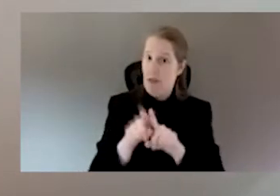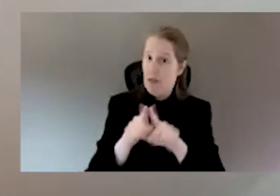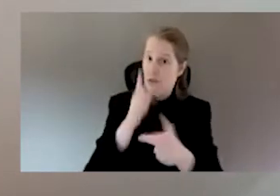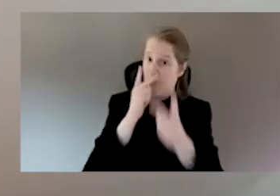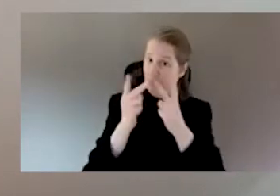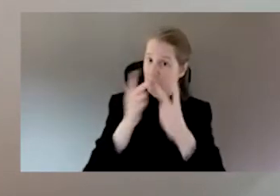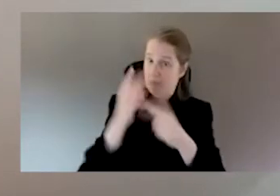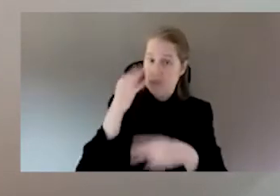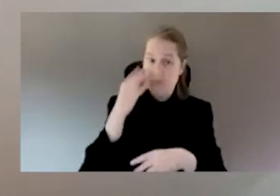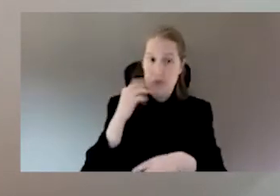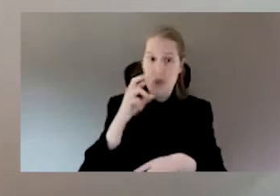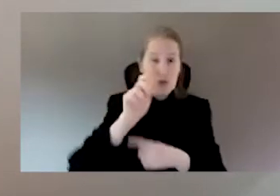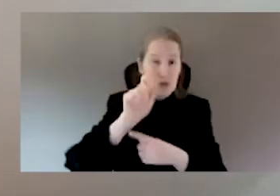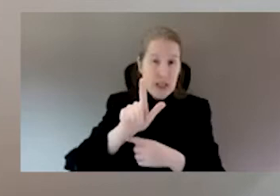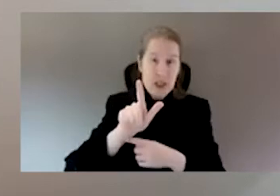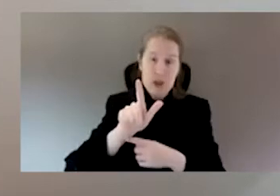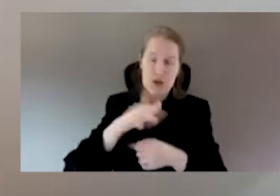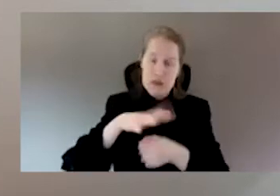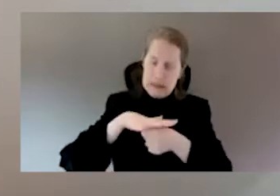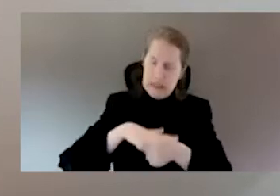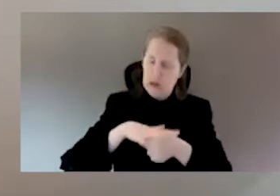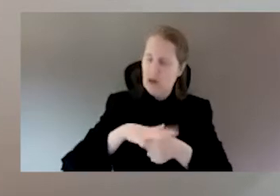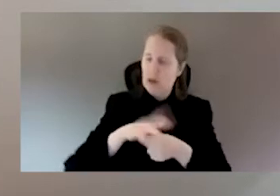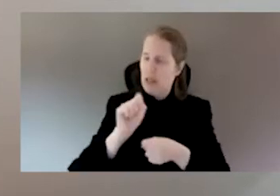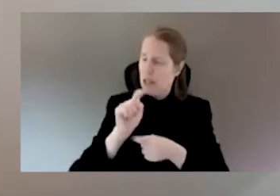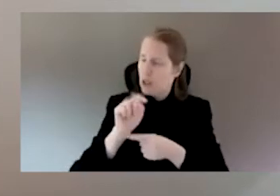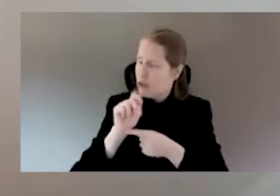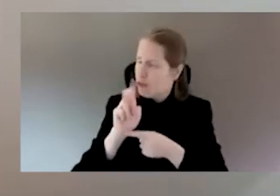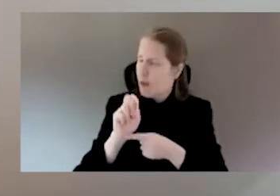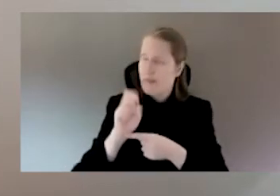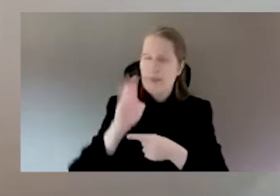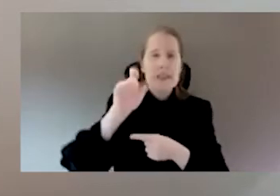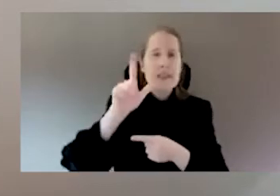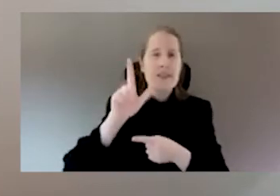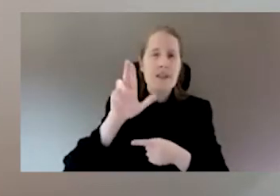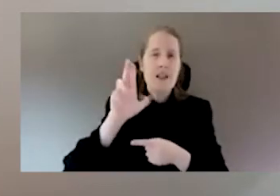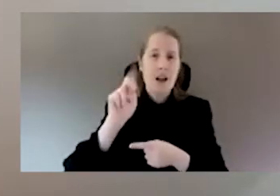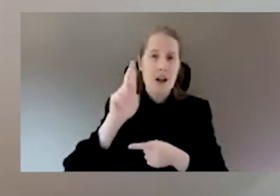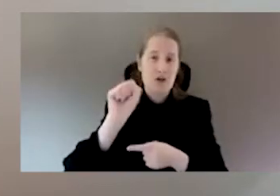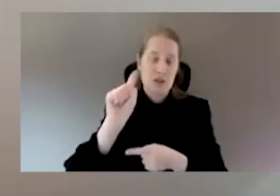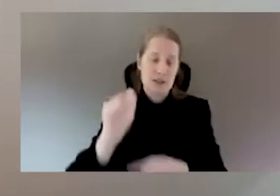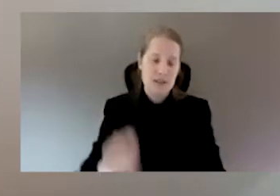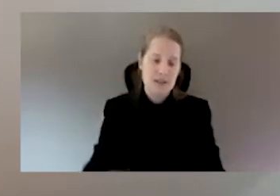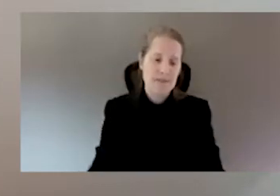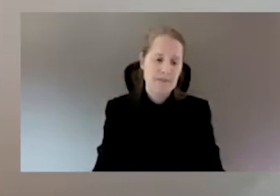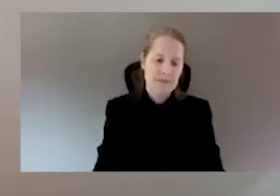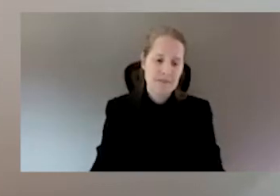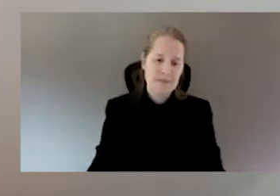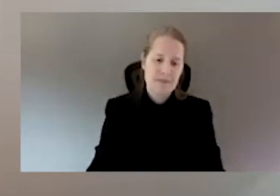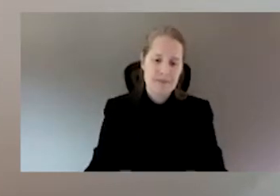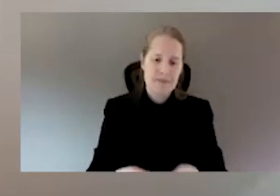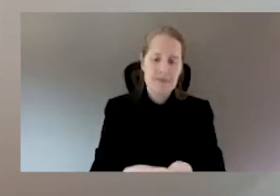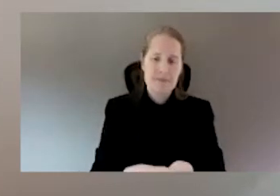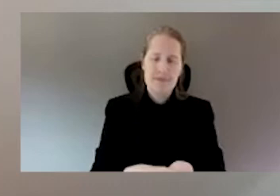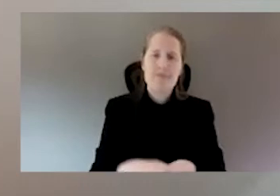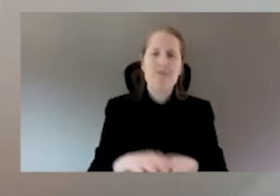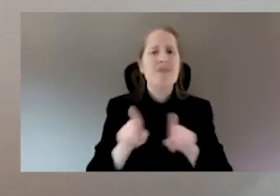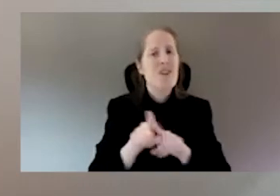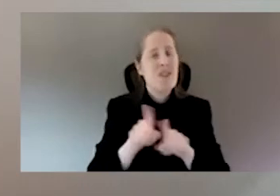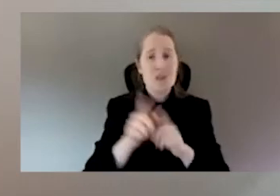strife, and civil unrest. In 2020, we have also witnessed, and many of us